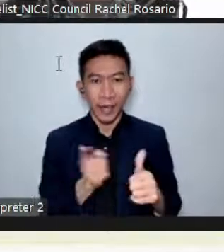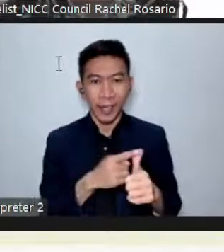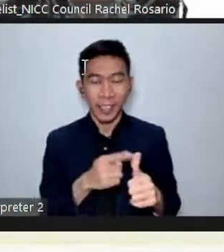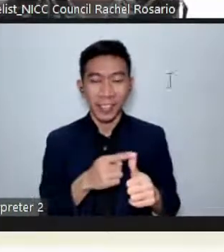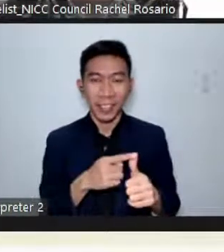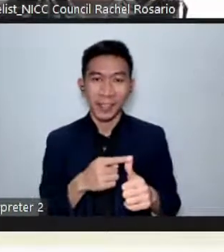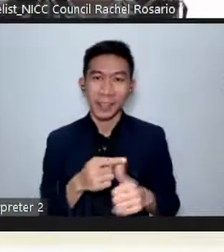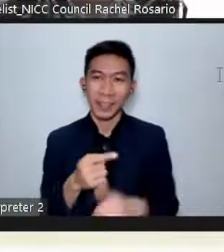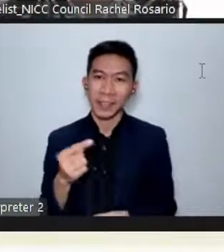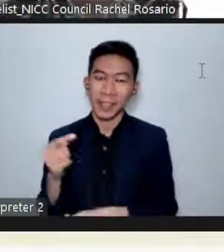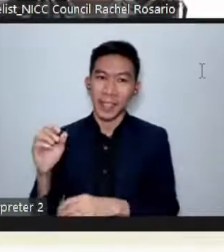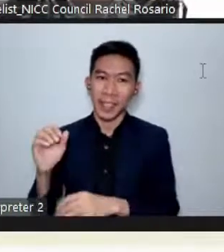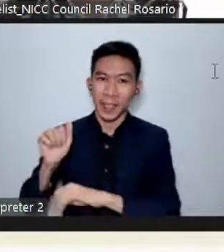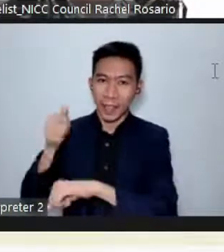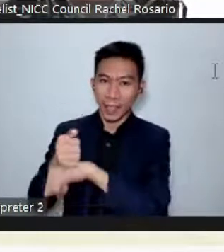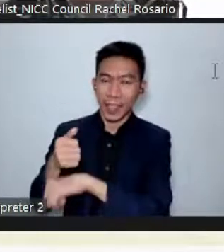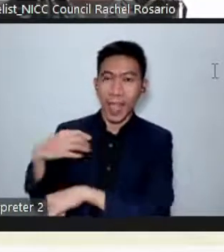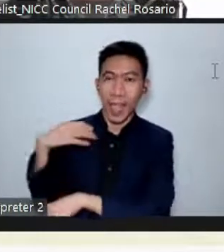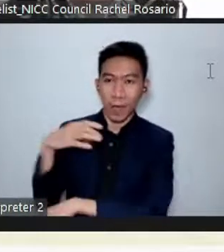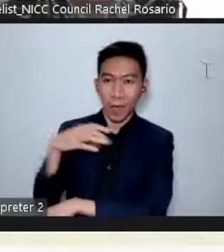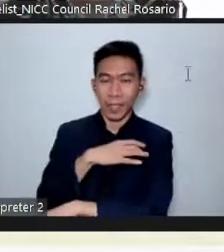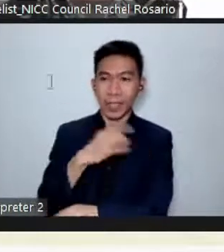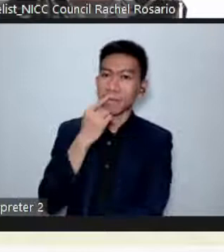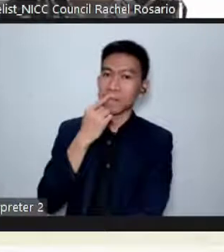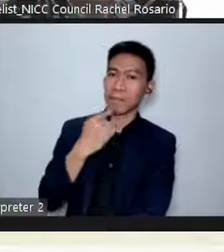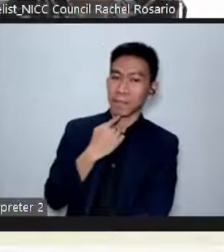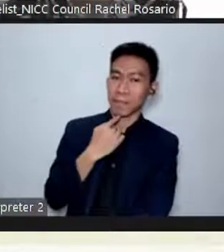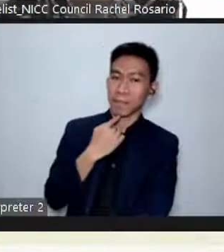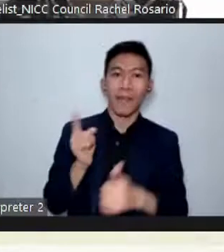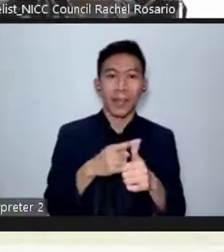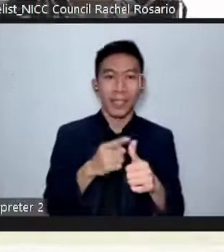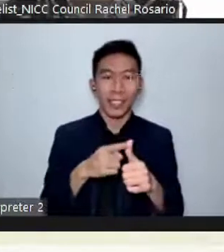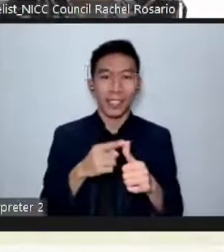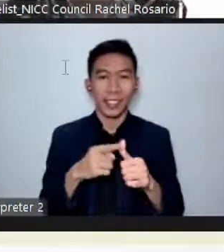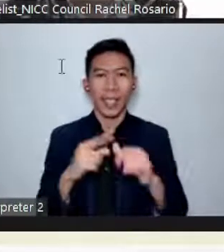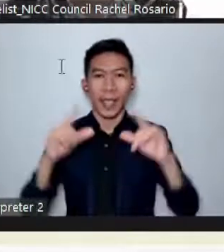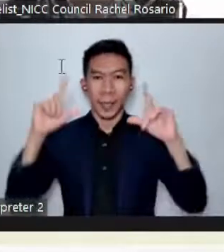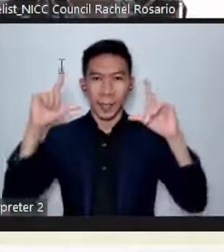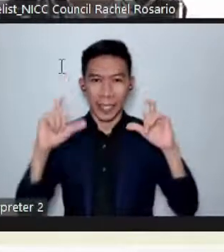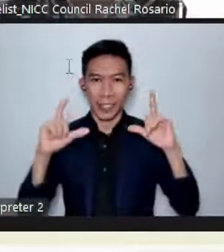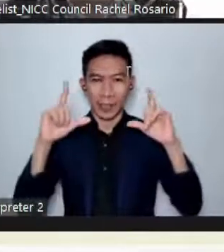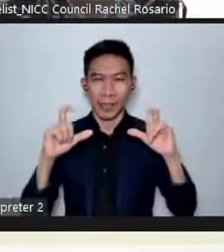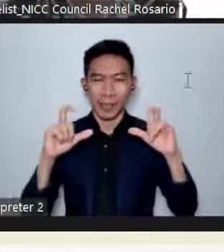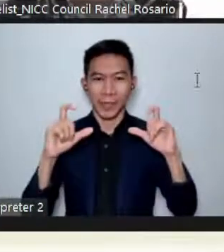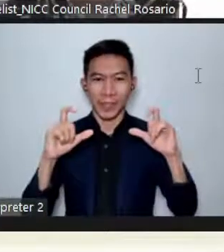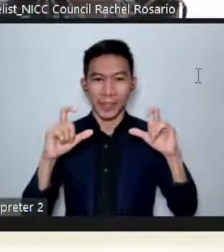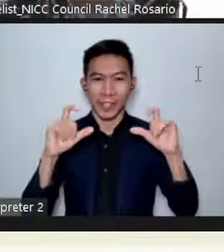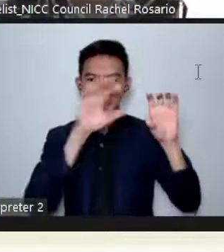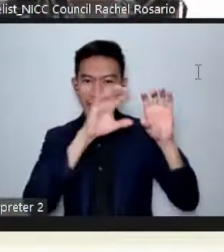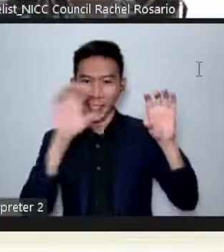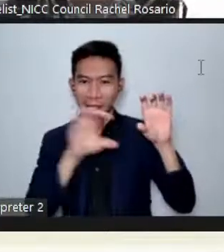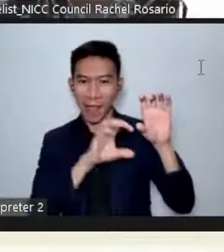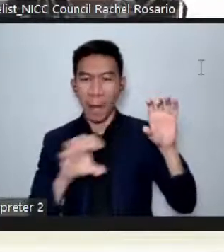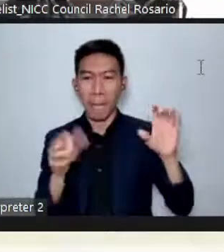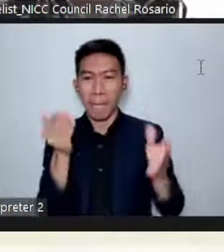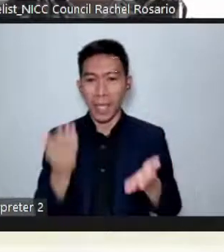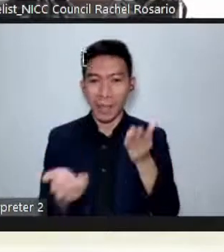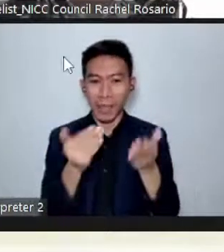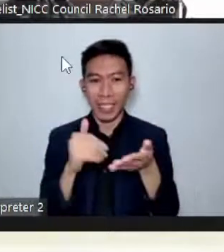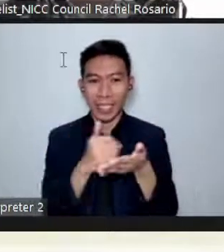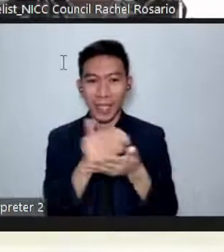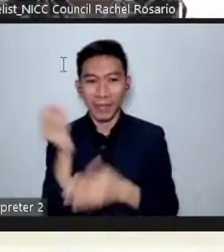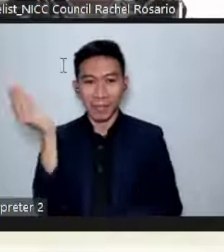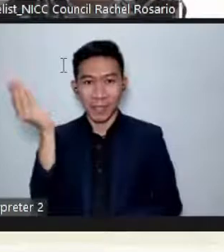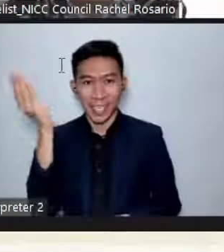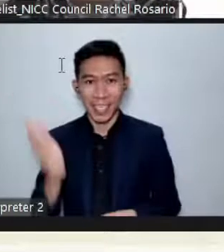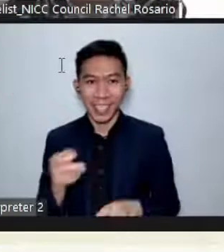the organizing committee to have a photo op because we might be losing some of the speakers and